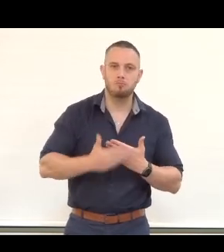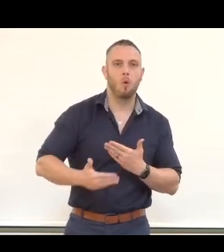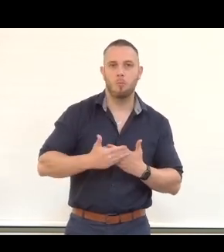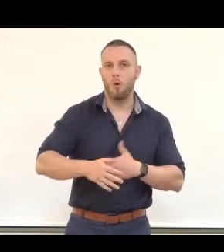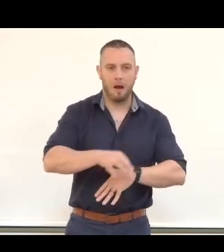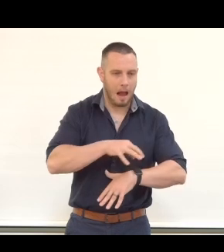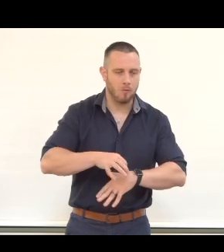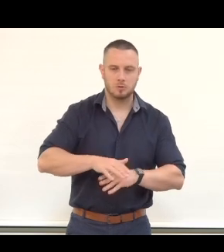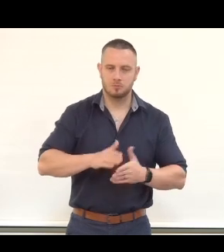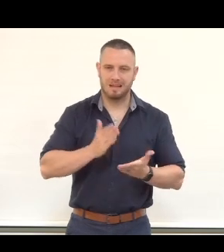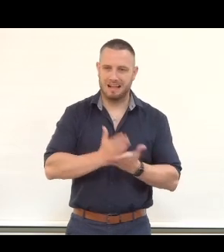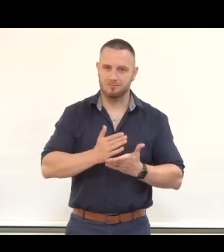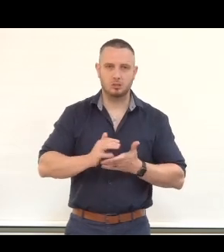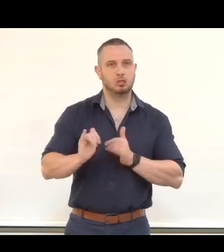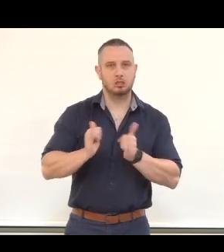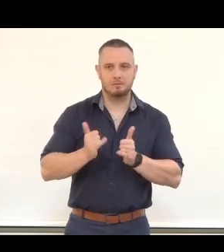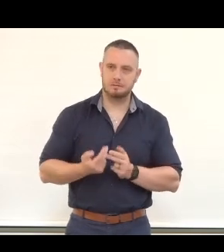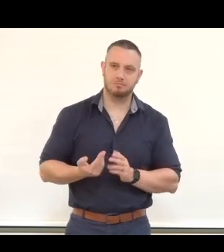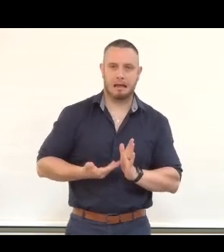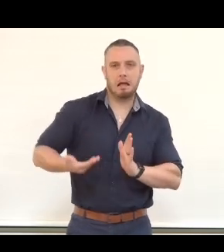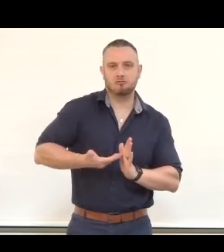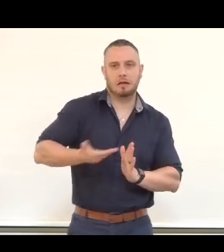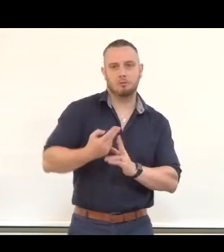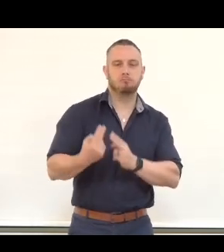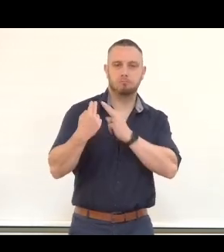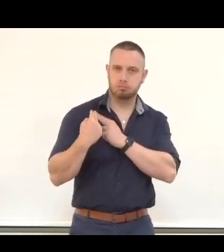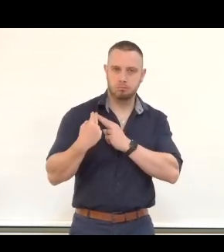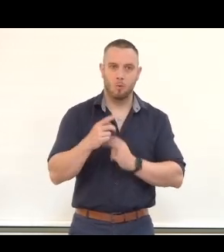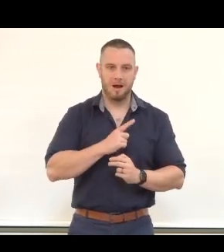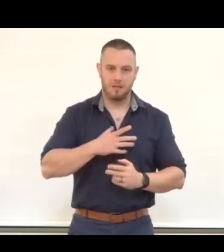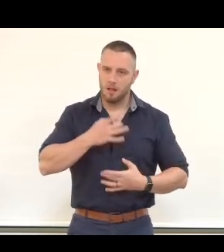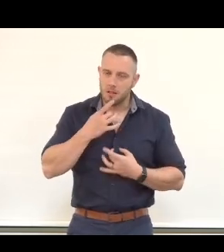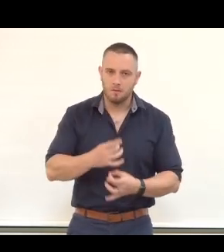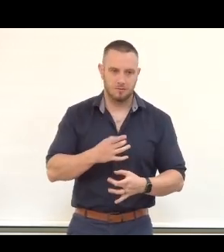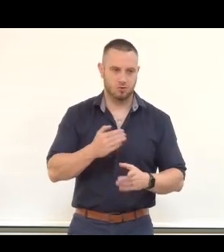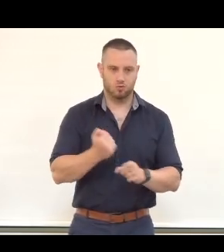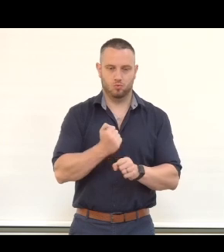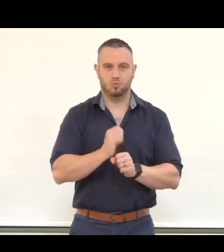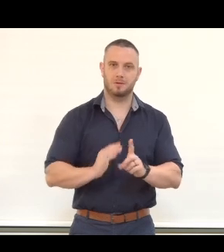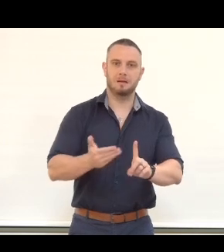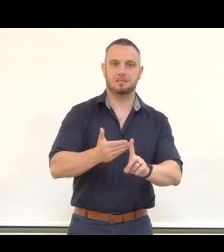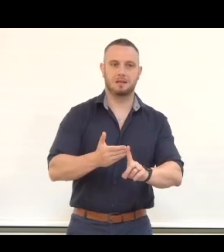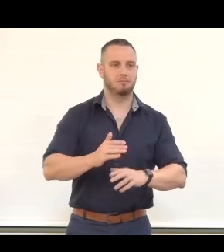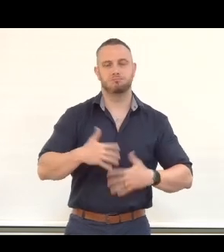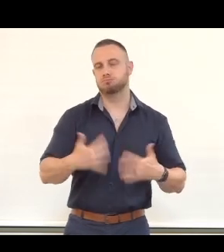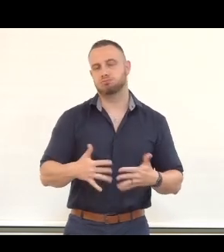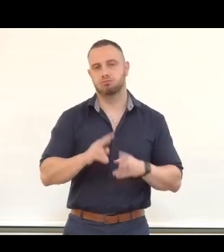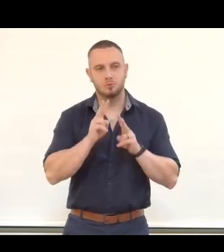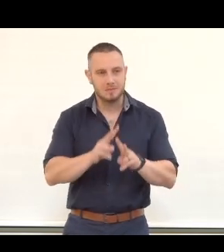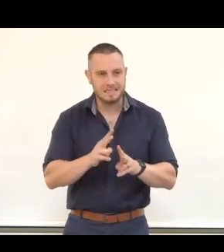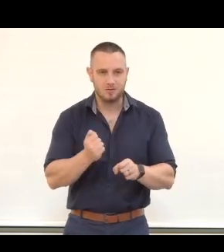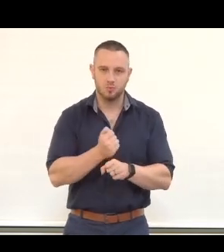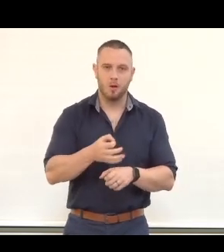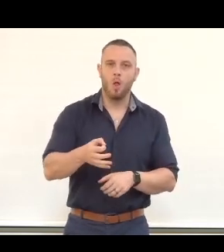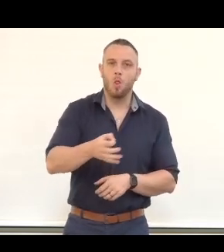hours and way more shifts that they would have to do because they're kind of really latched onto the idea of the mission. And this is so cool to see, to have like a local